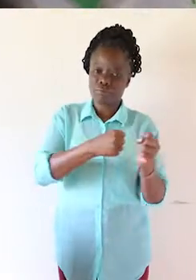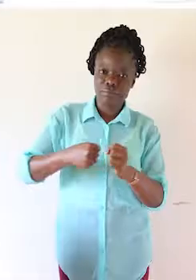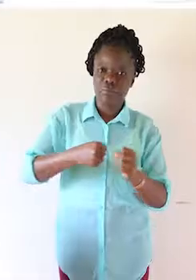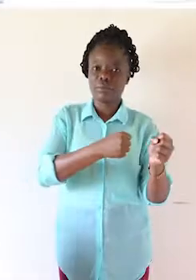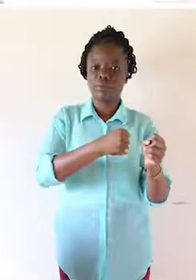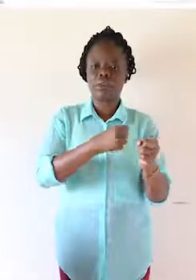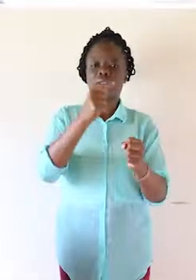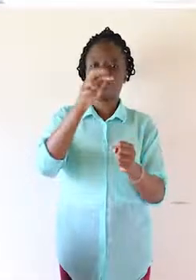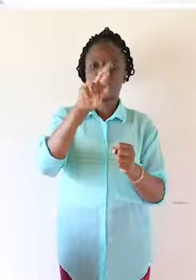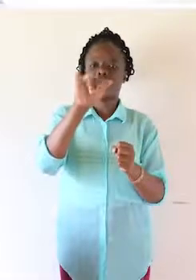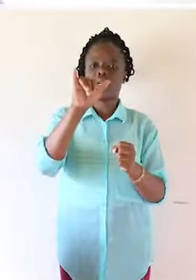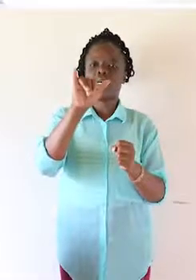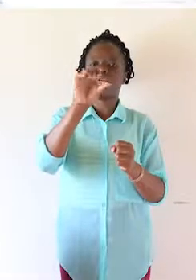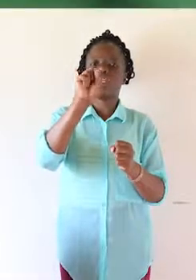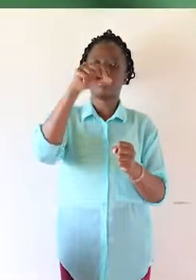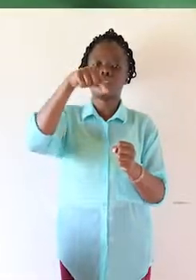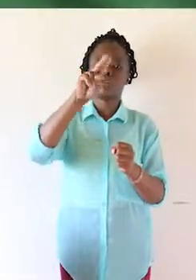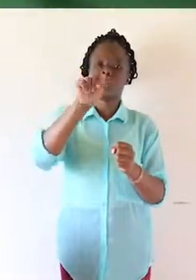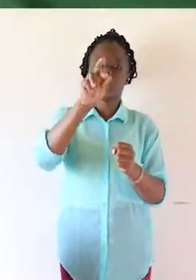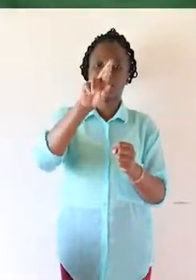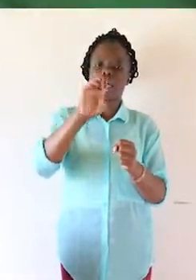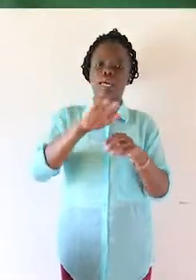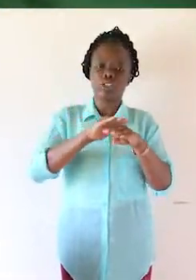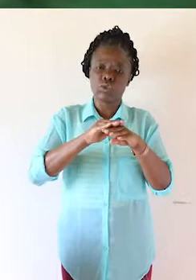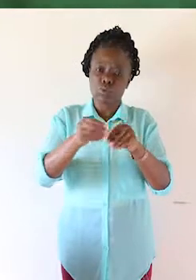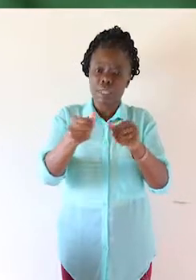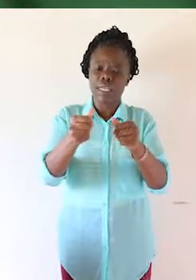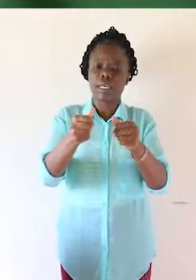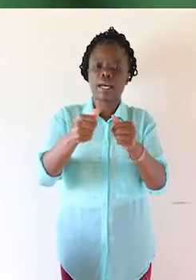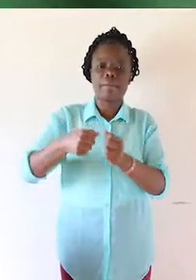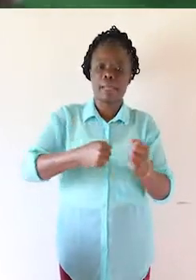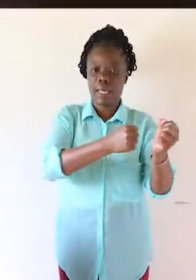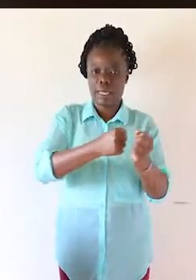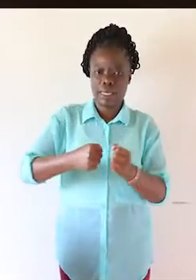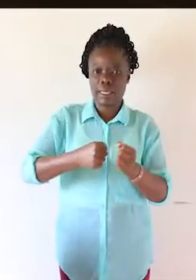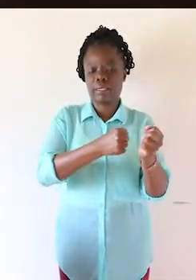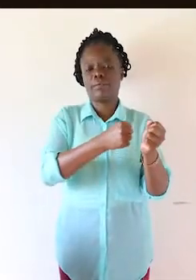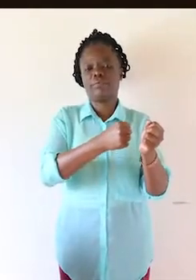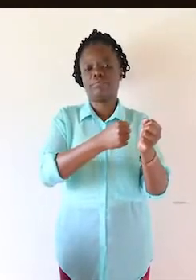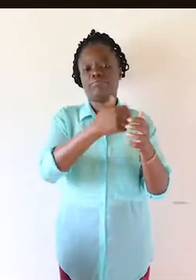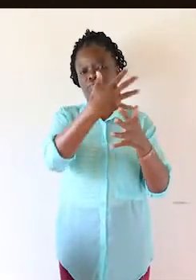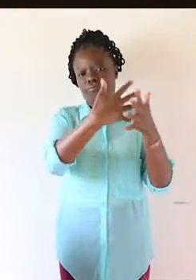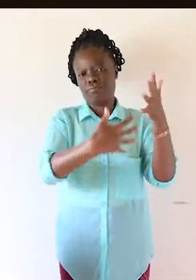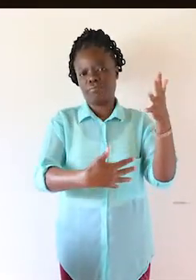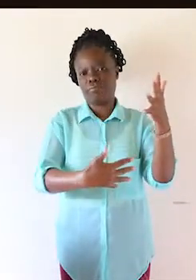saw, tri-square, smoothening plane, spoke shave,